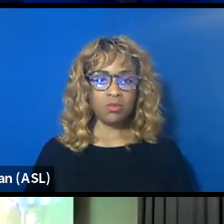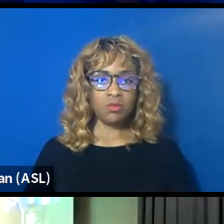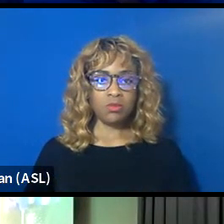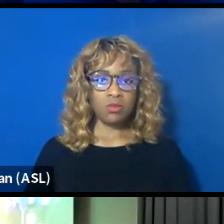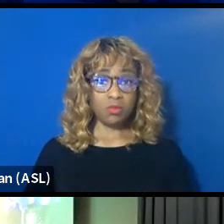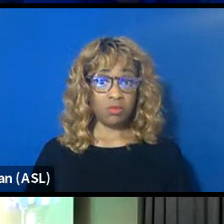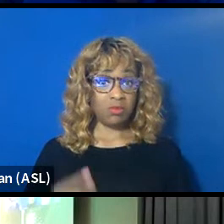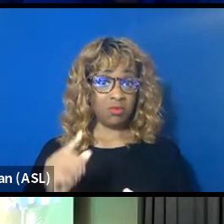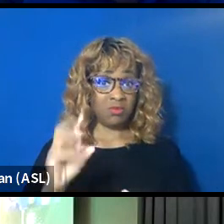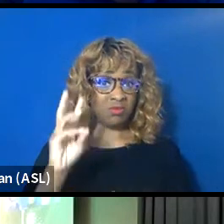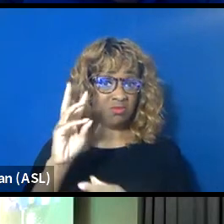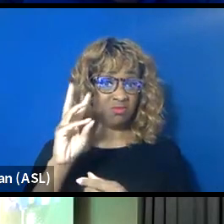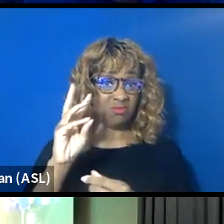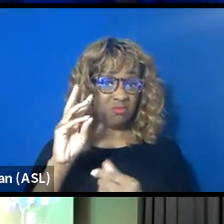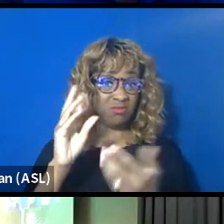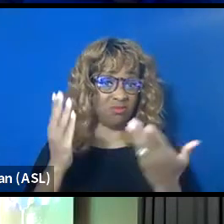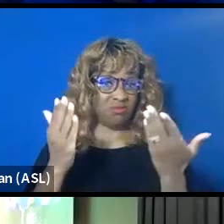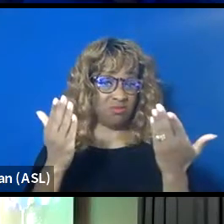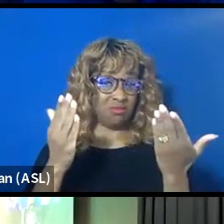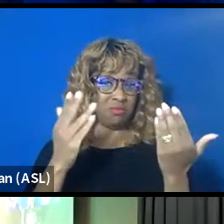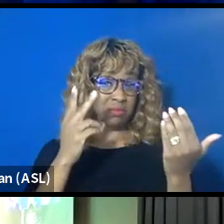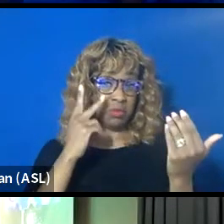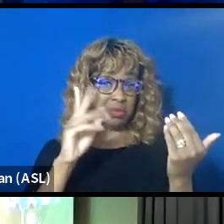Maybe 6, maybe I see 6, I'm not sure.